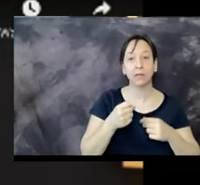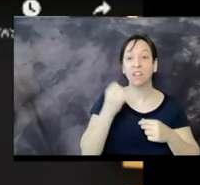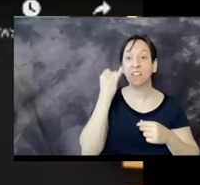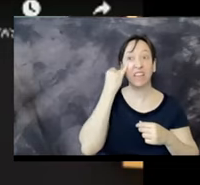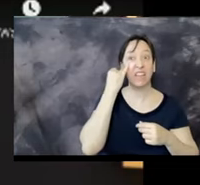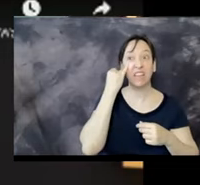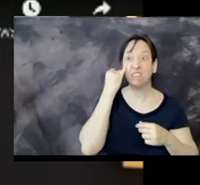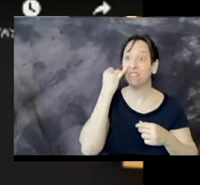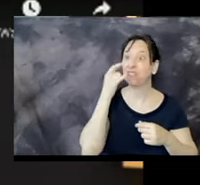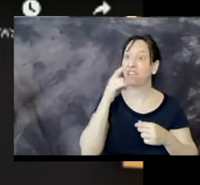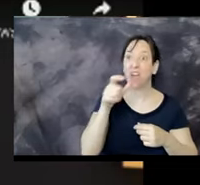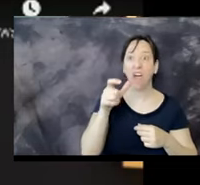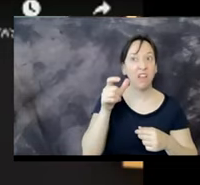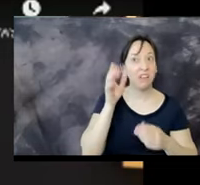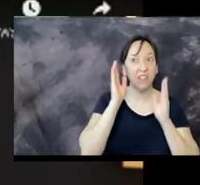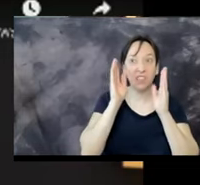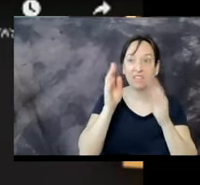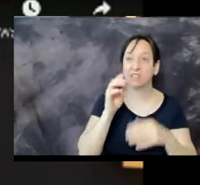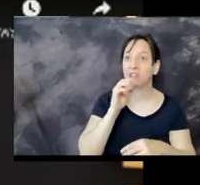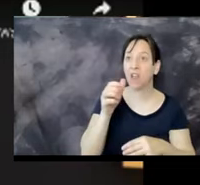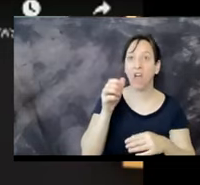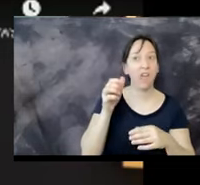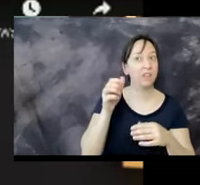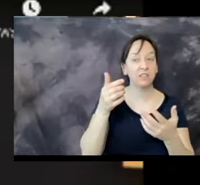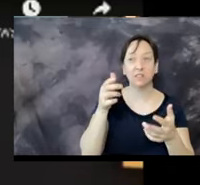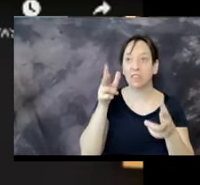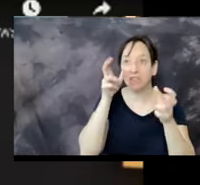else that you trust to help you along the way.